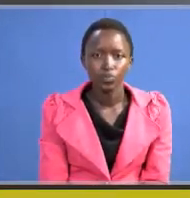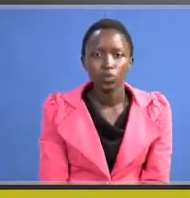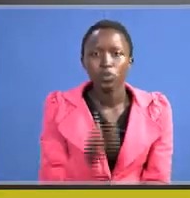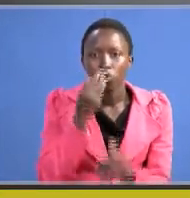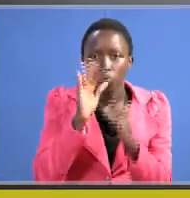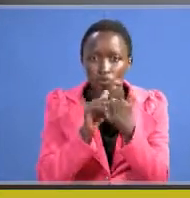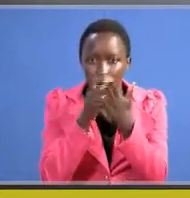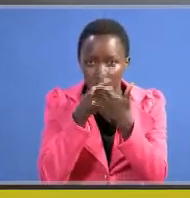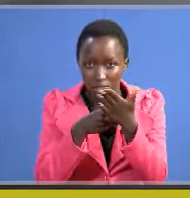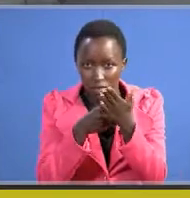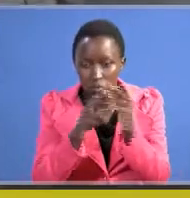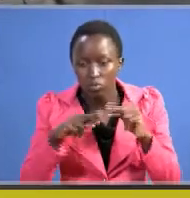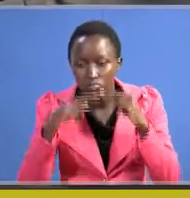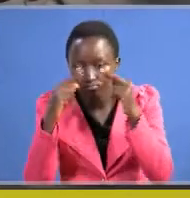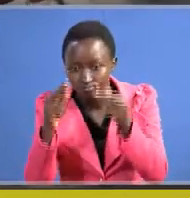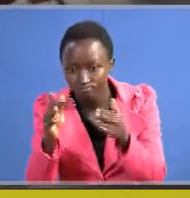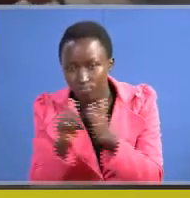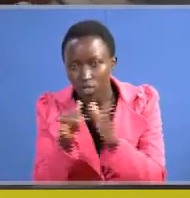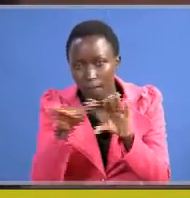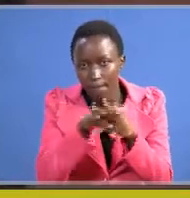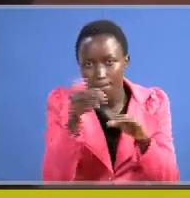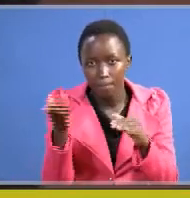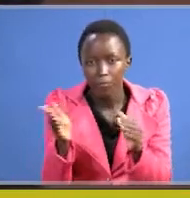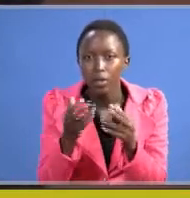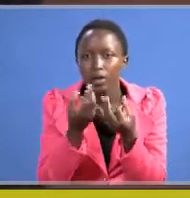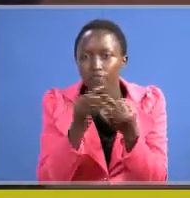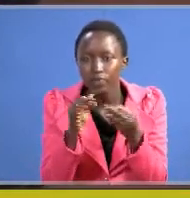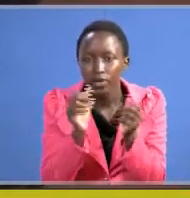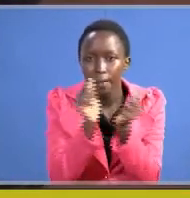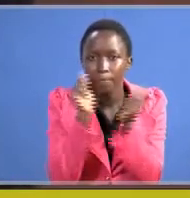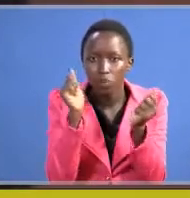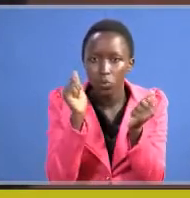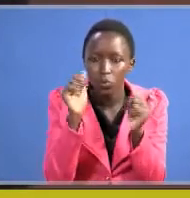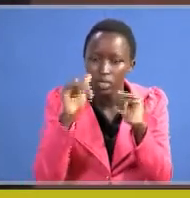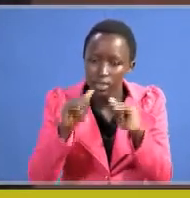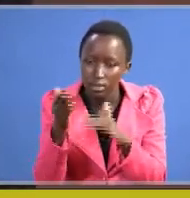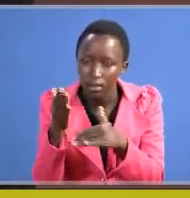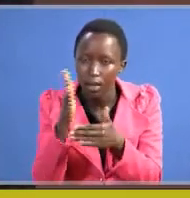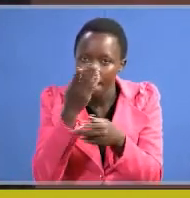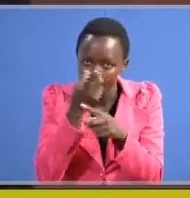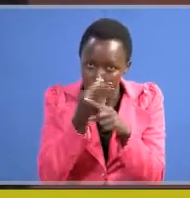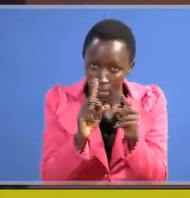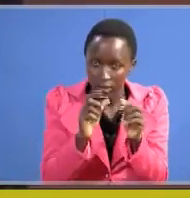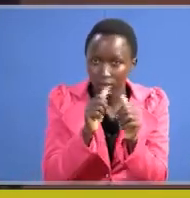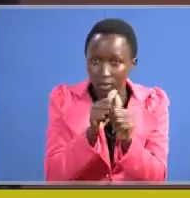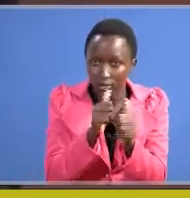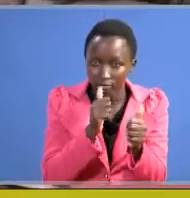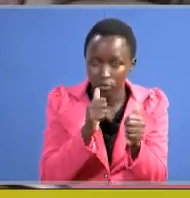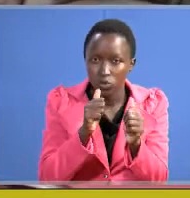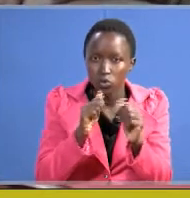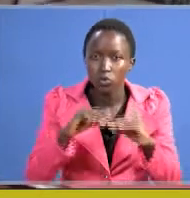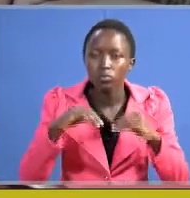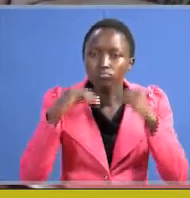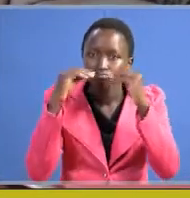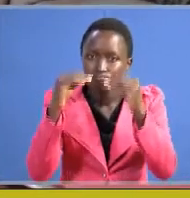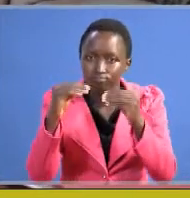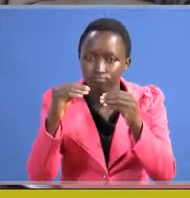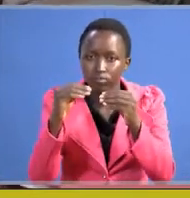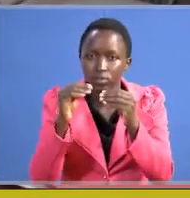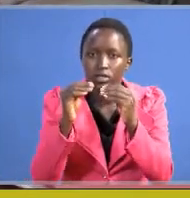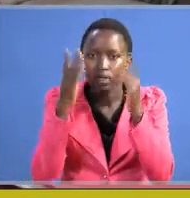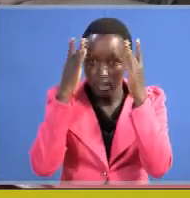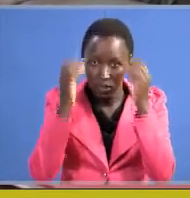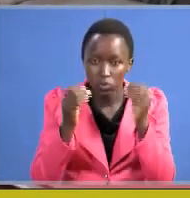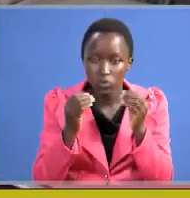Upande wa mshtakio ulikuwa umependekeza kuwa mbunge huyo aachiliwe kwa dhamana baada ya kukesha rumande, ila mahakama ikaahirisha kikao hicho cha kutoa uamuzi huo hadi